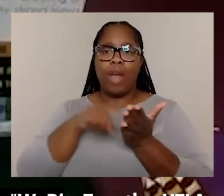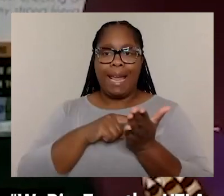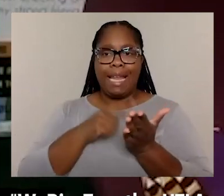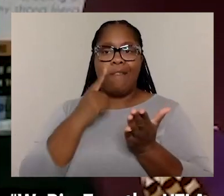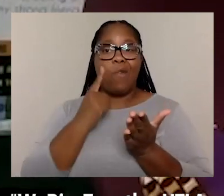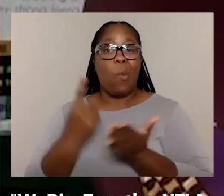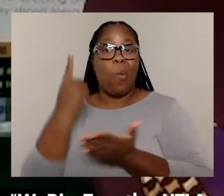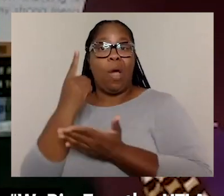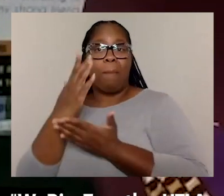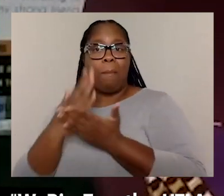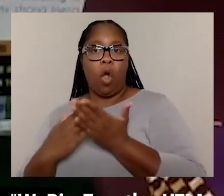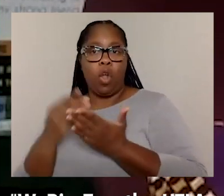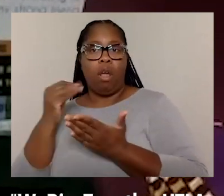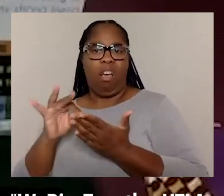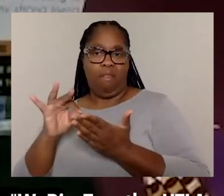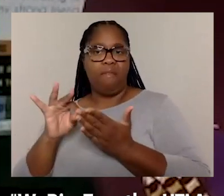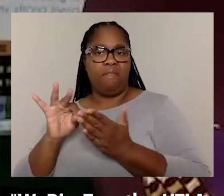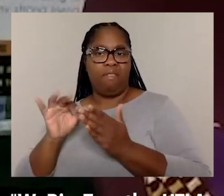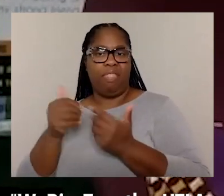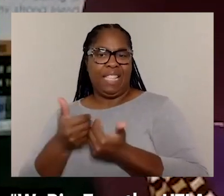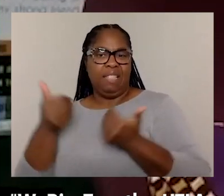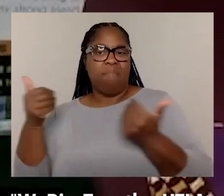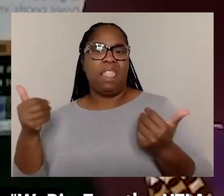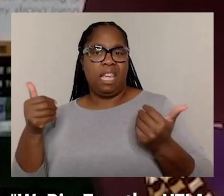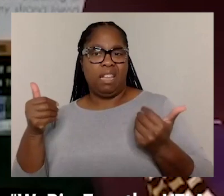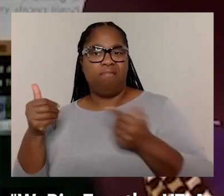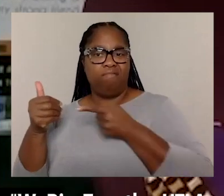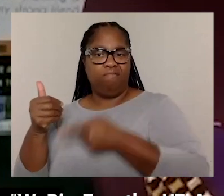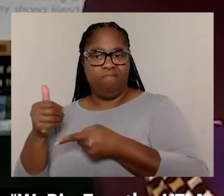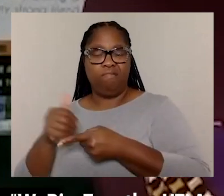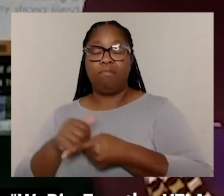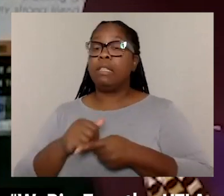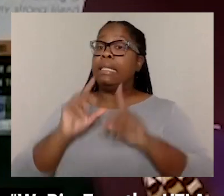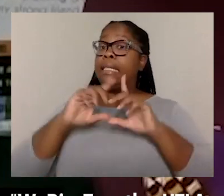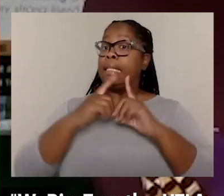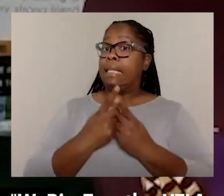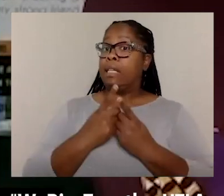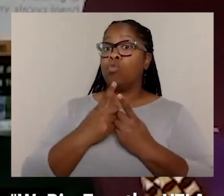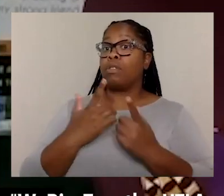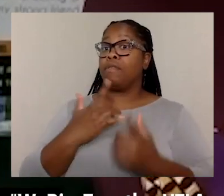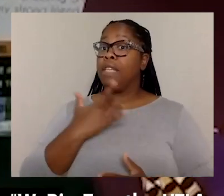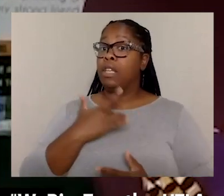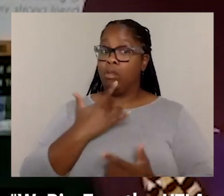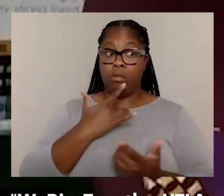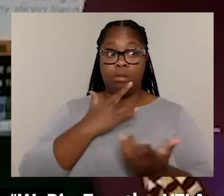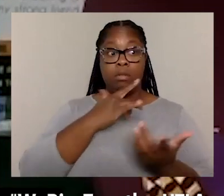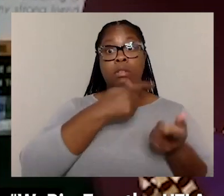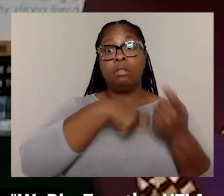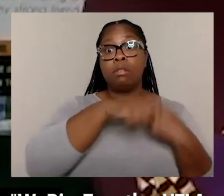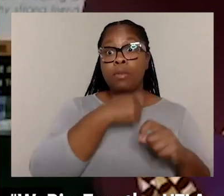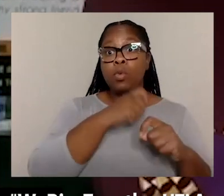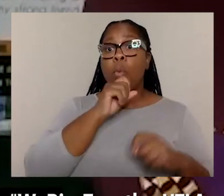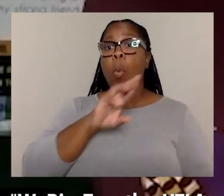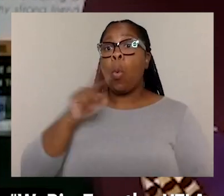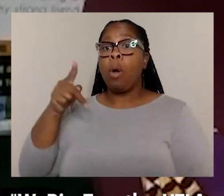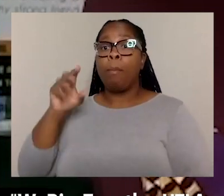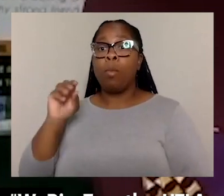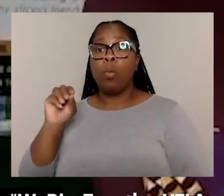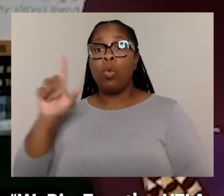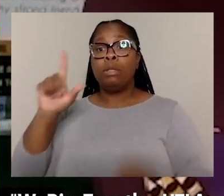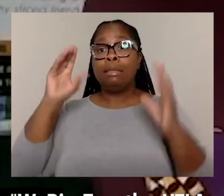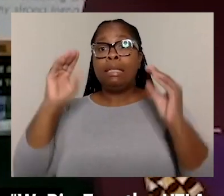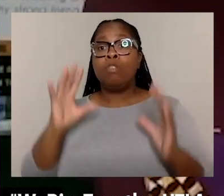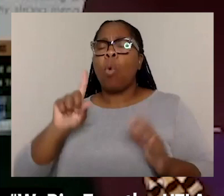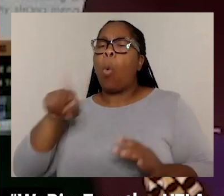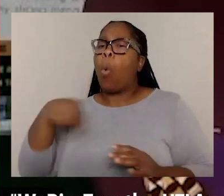split. The district has taken the position that the pool teacher or substitute teacher should only